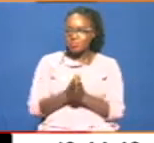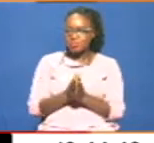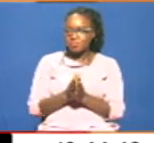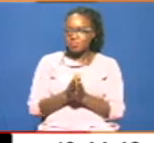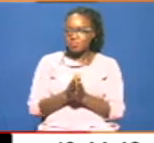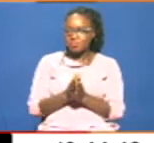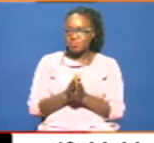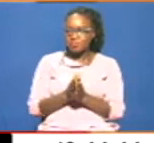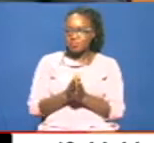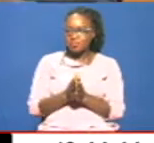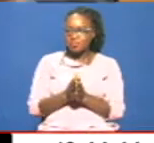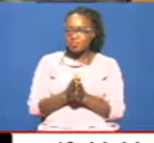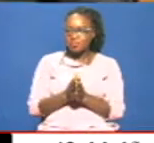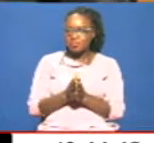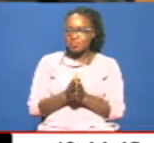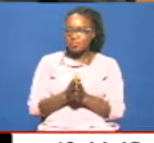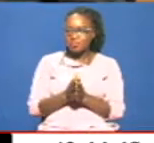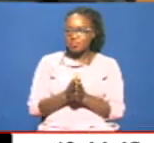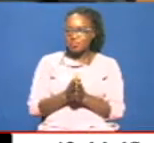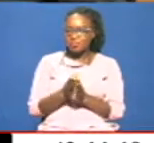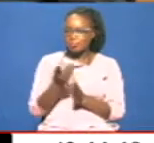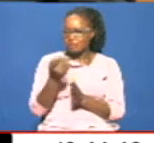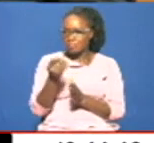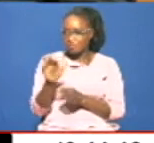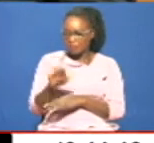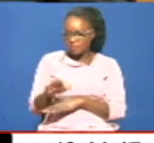that happens around this place. Mm-hmm. Very small space.